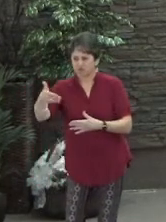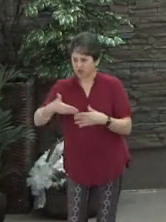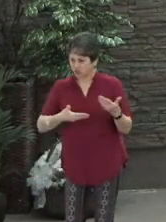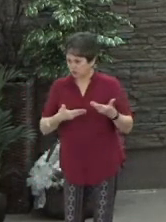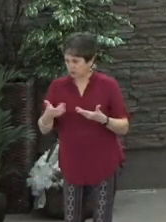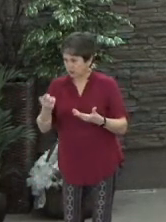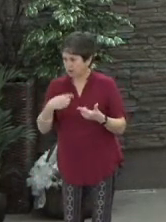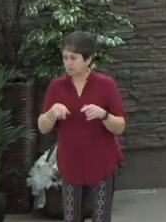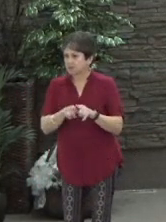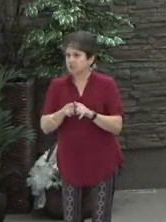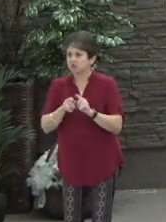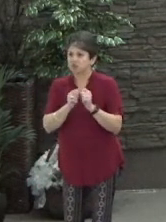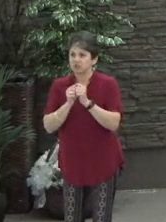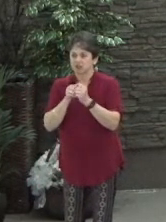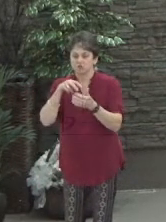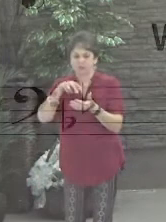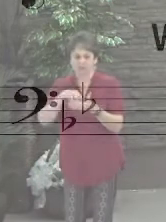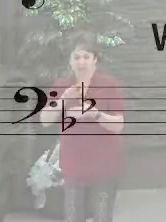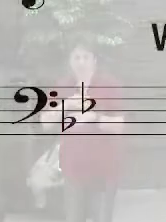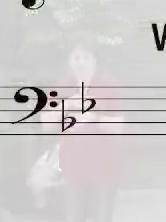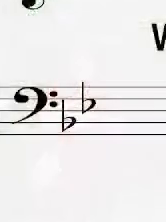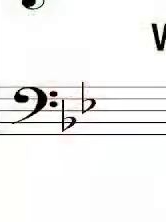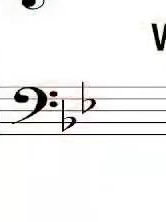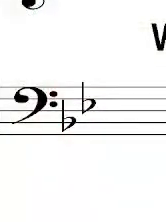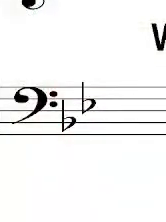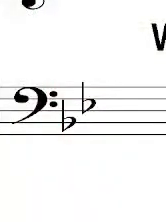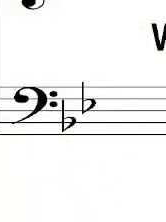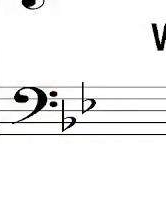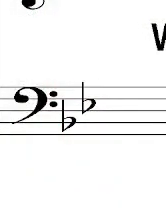come. As together we stand, as we sing.